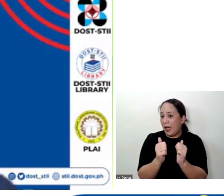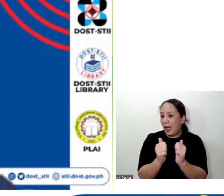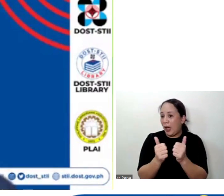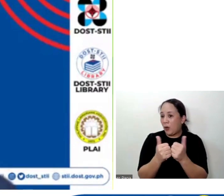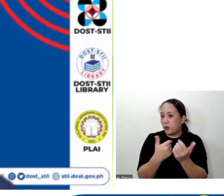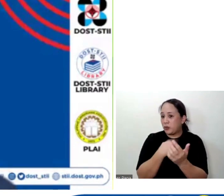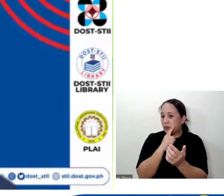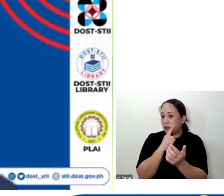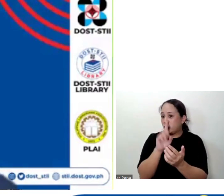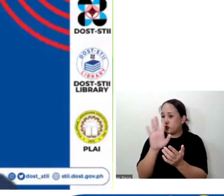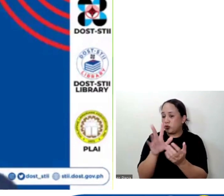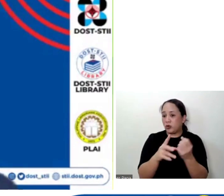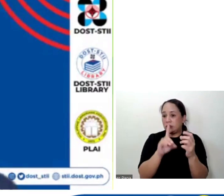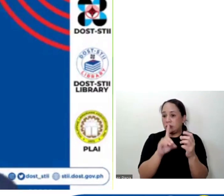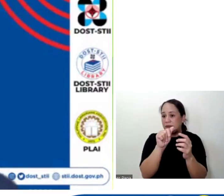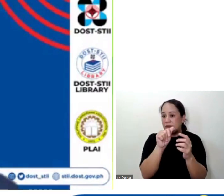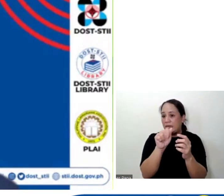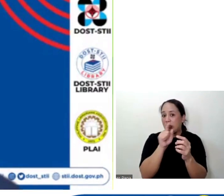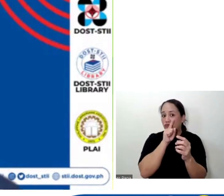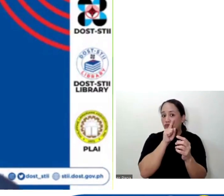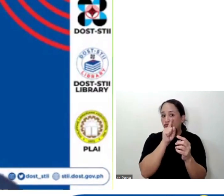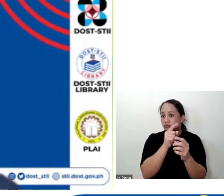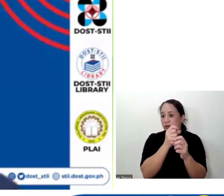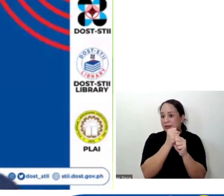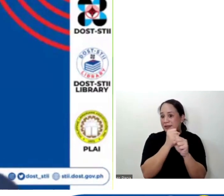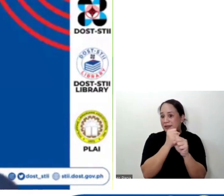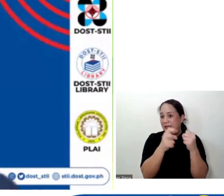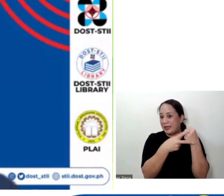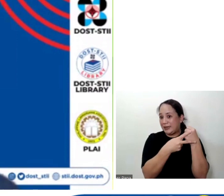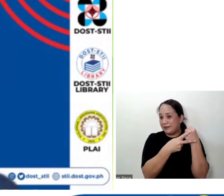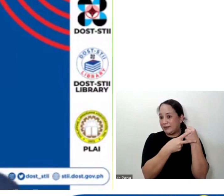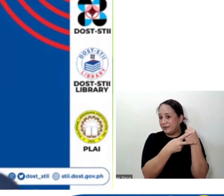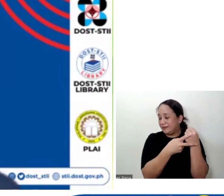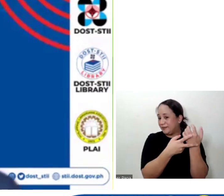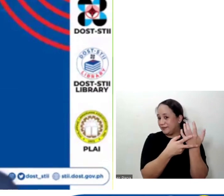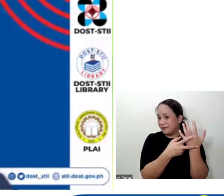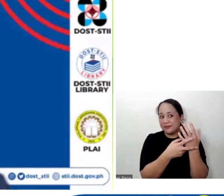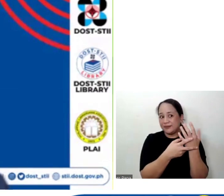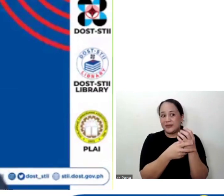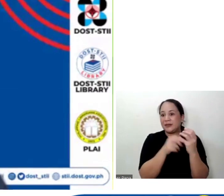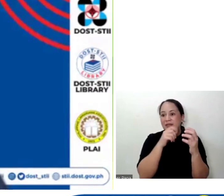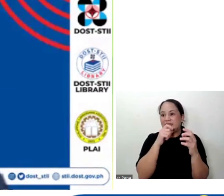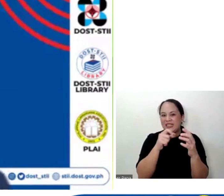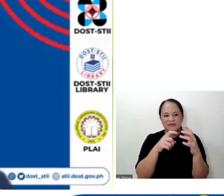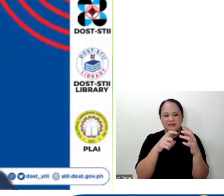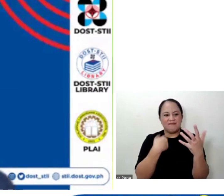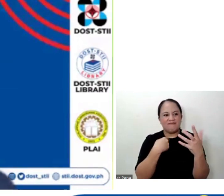data repositories are unassailable, unhackable? Okay.